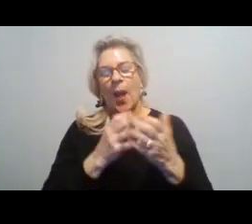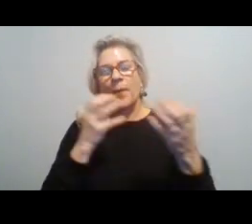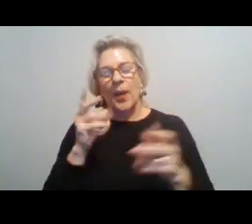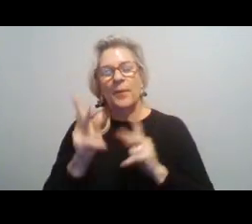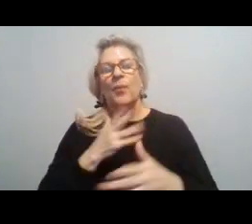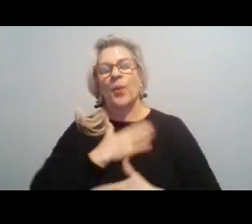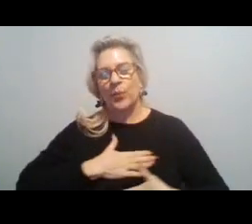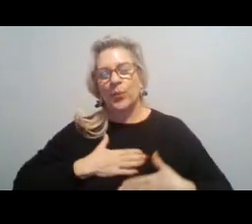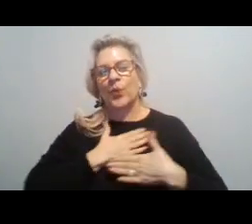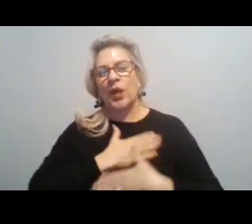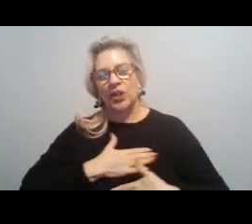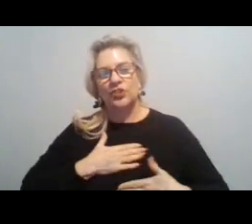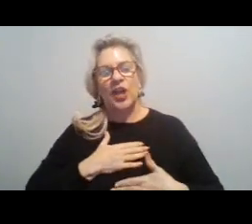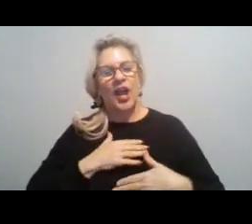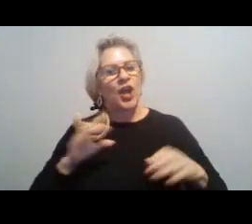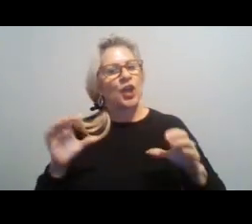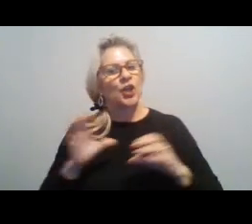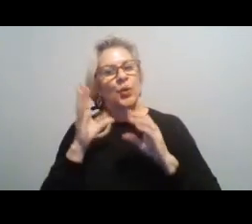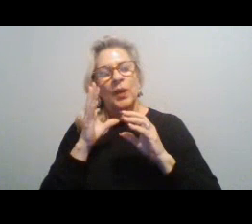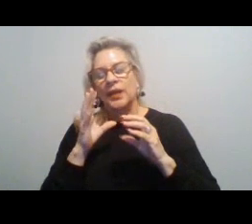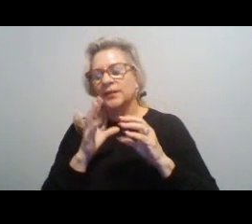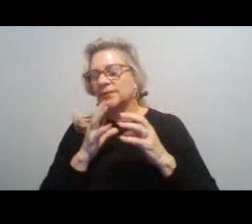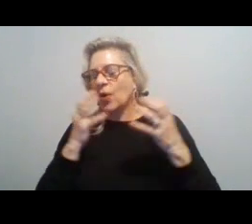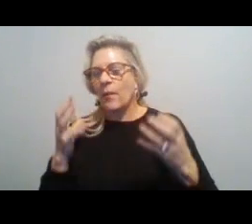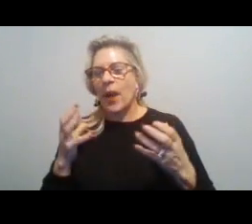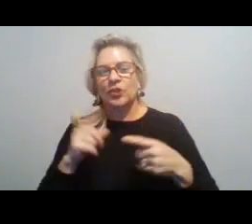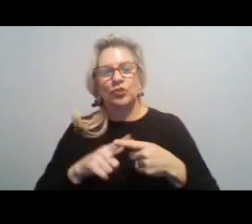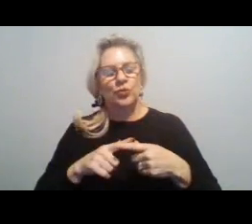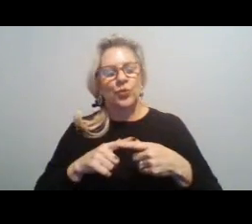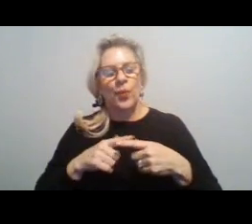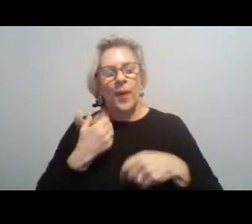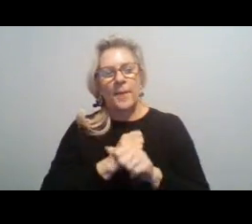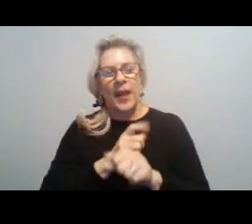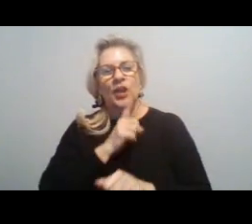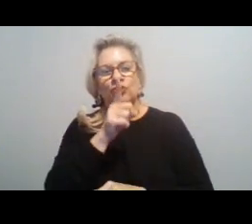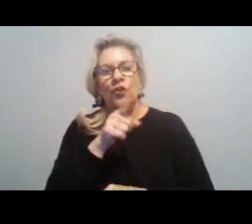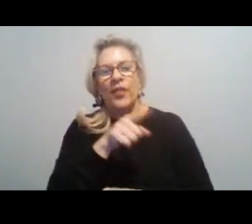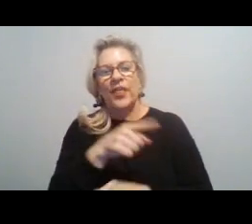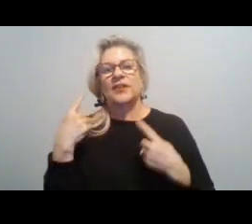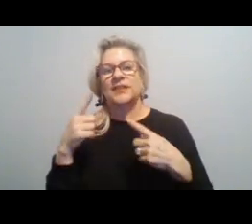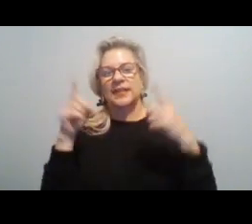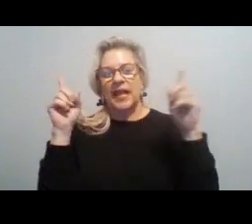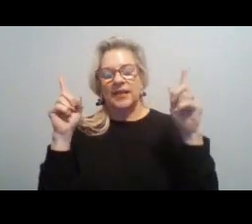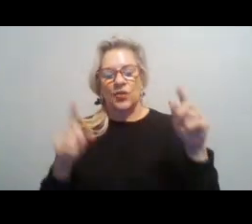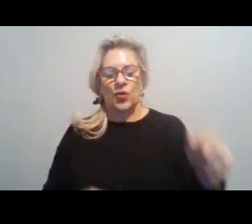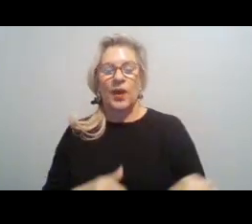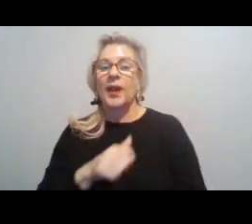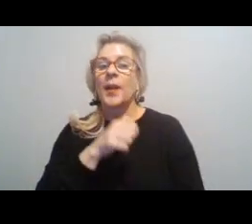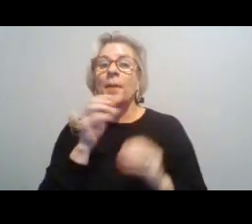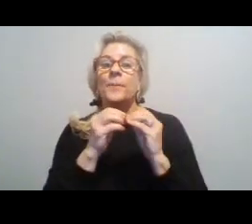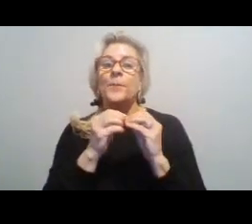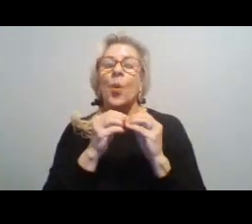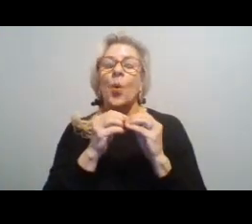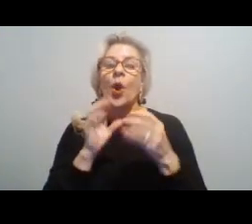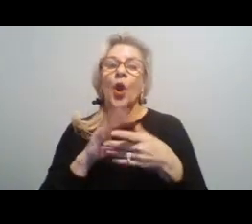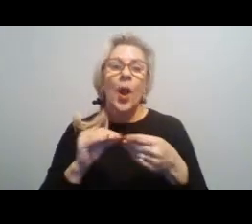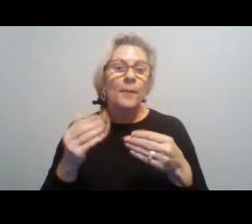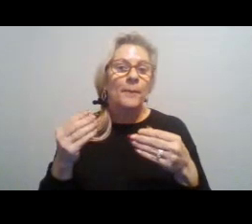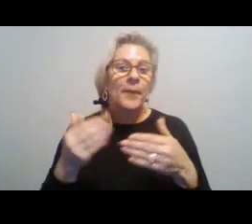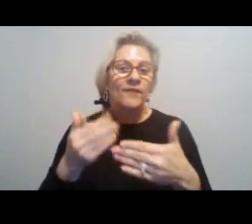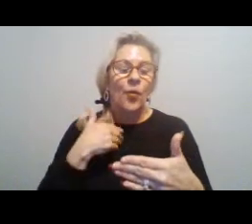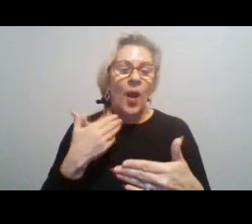the going above and beyond to get them to a place where they're successful. So thank you. Any other comments from commissioners before I close the